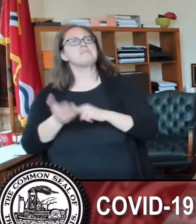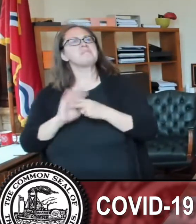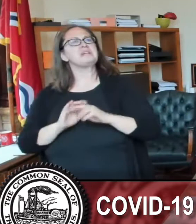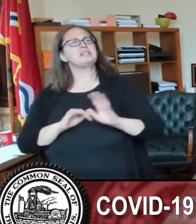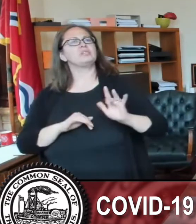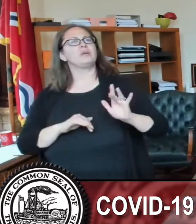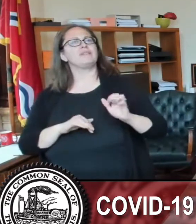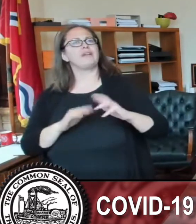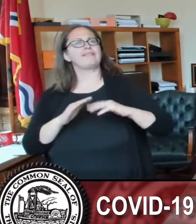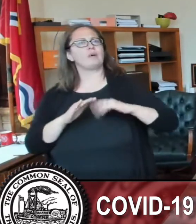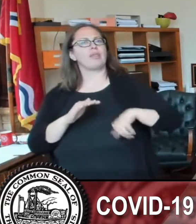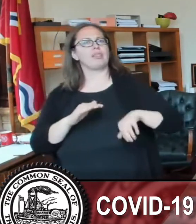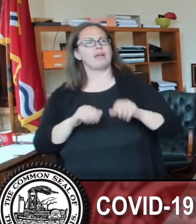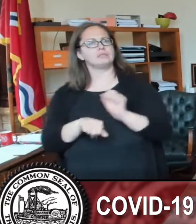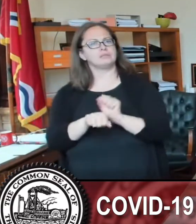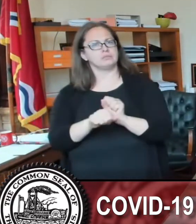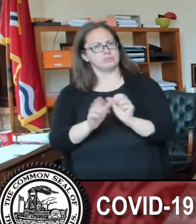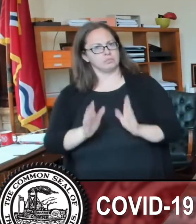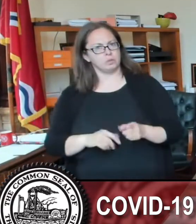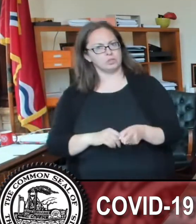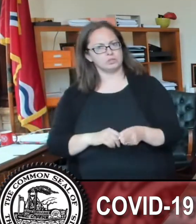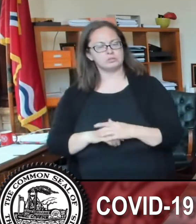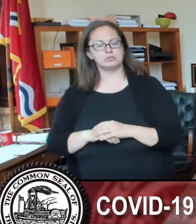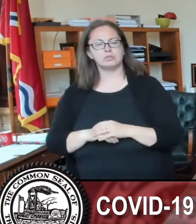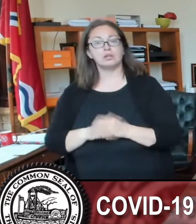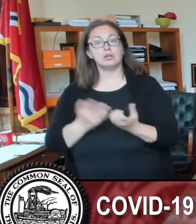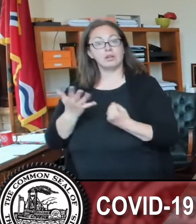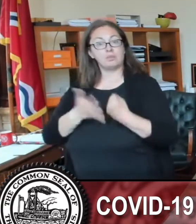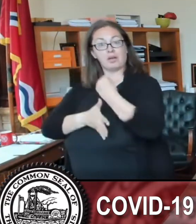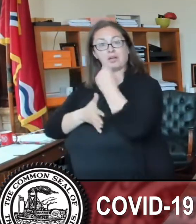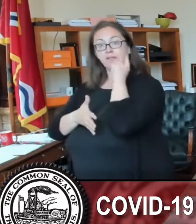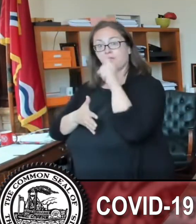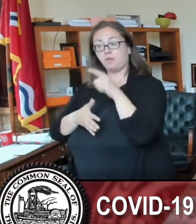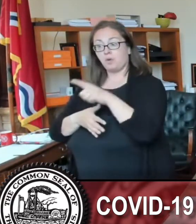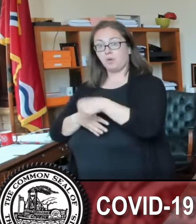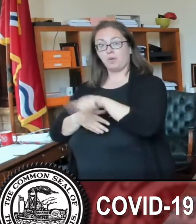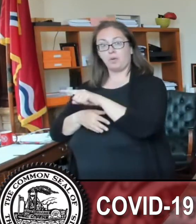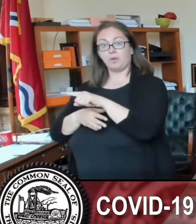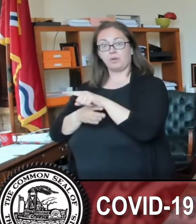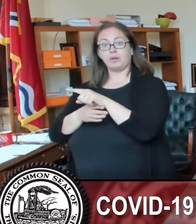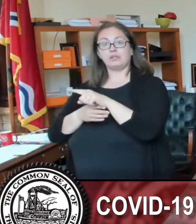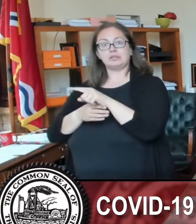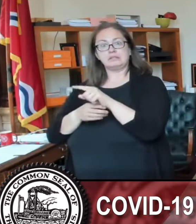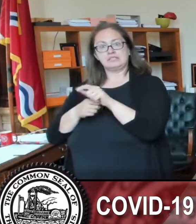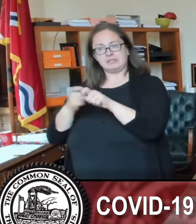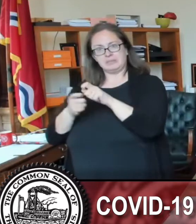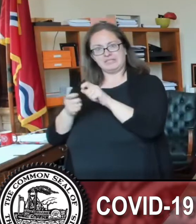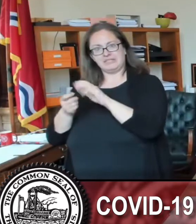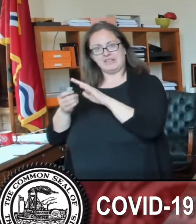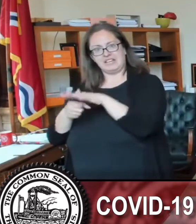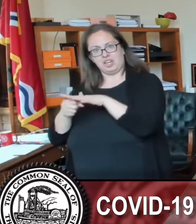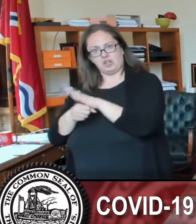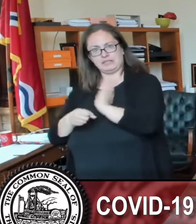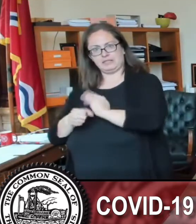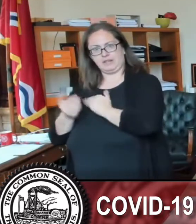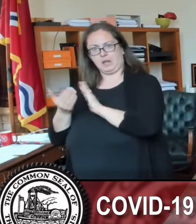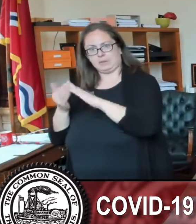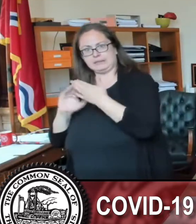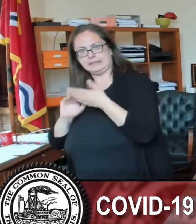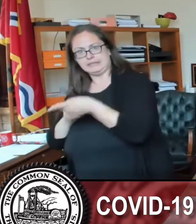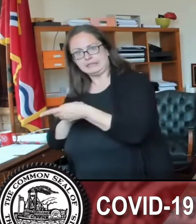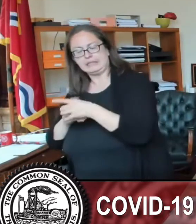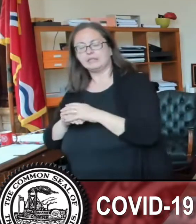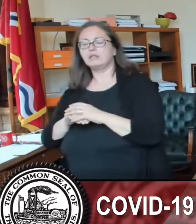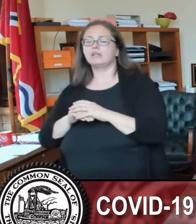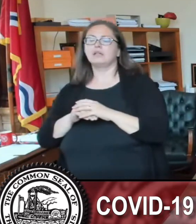people, priority given to businesses in the promise zone and the choice areas of our city. In